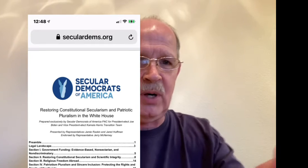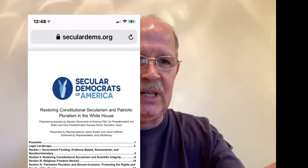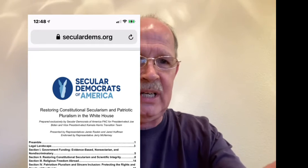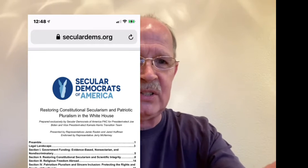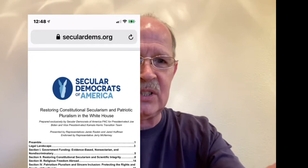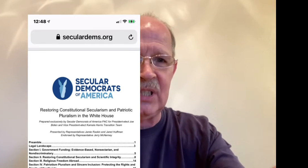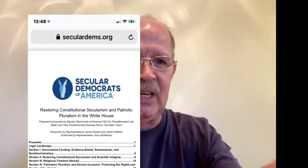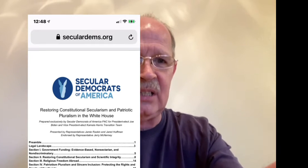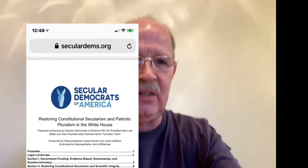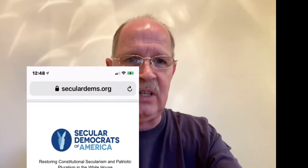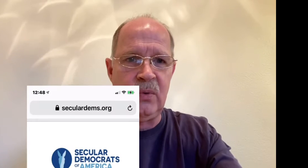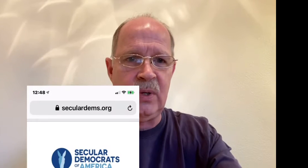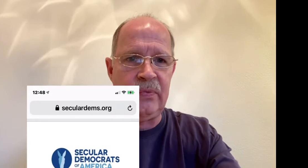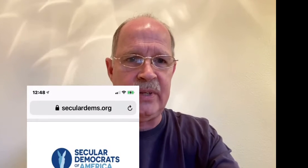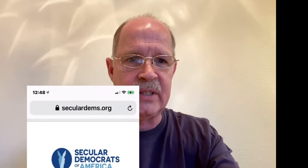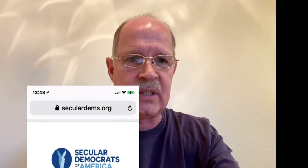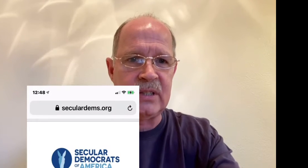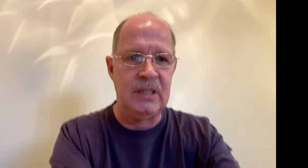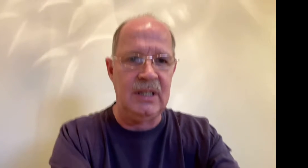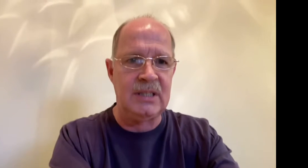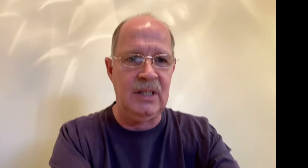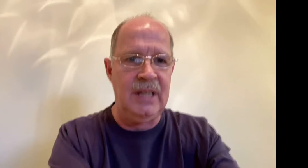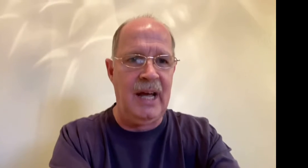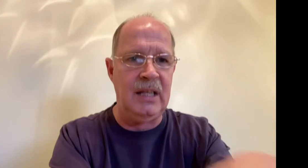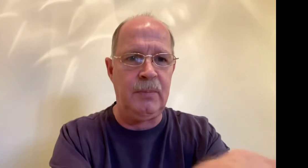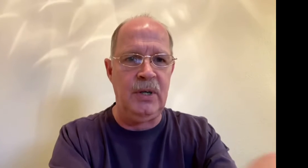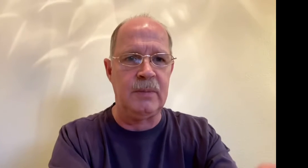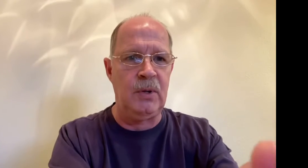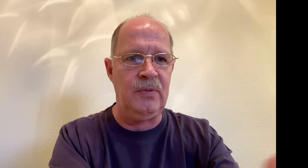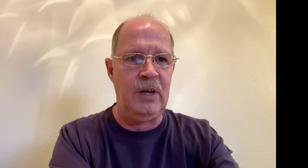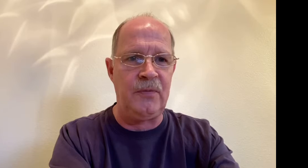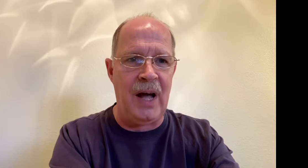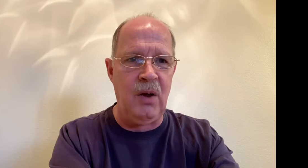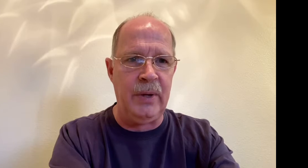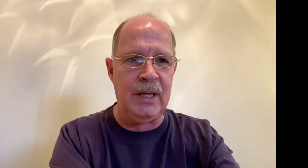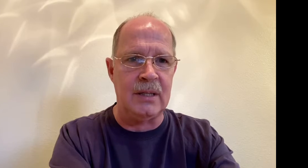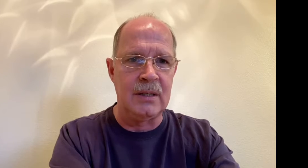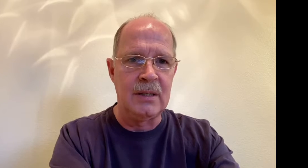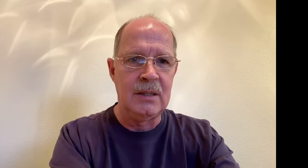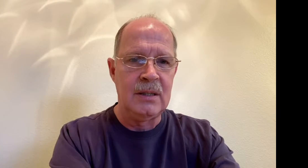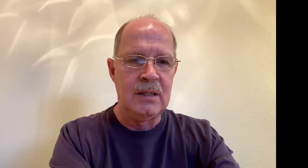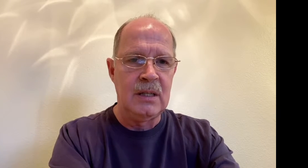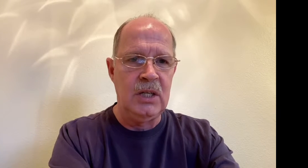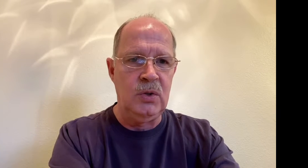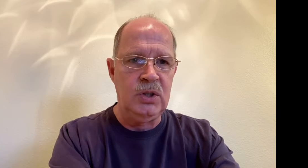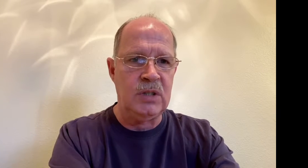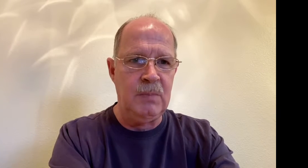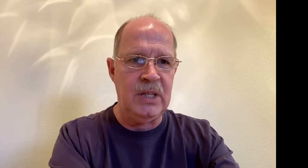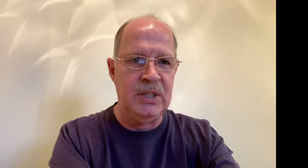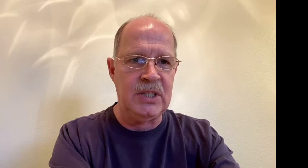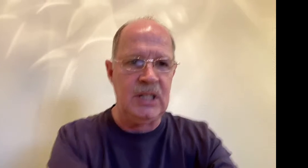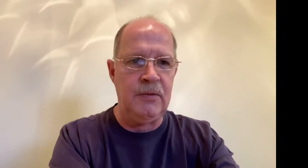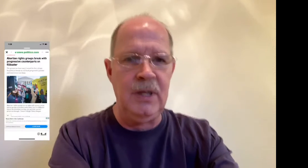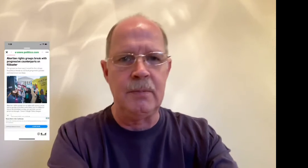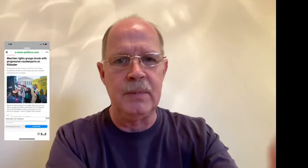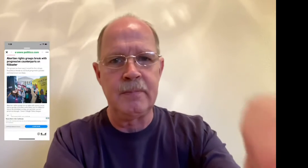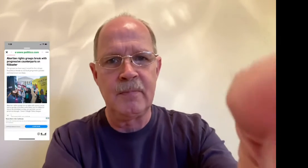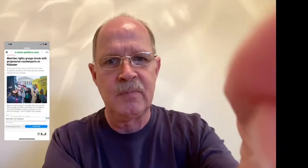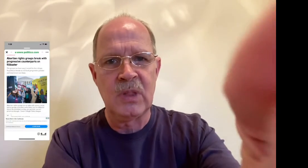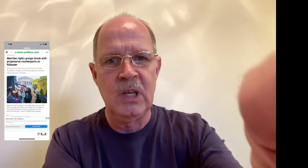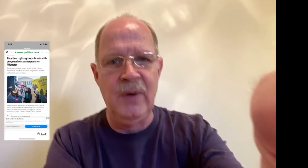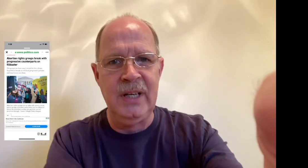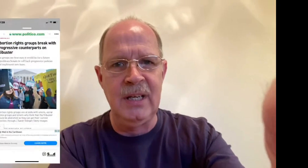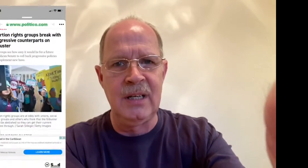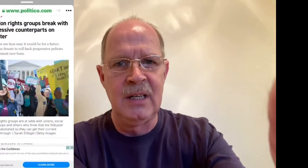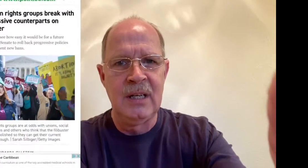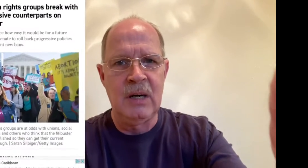to break down society. You need to read this because it's their guiding principle and they're following it. I don't just make this stuff up.